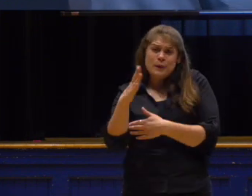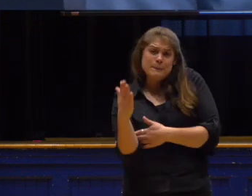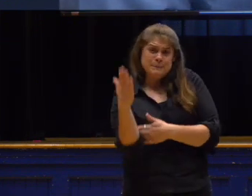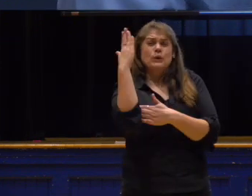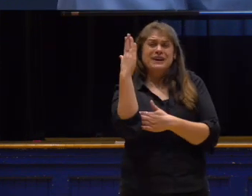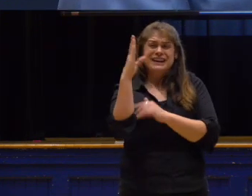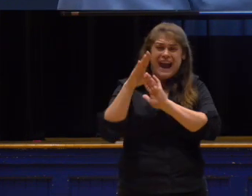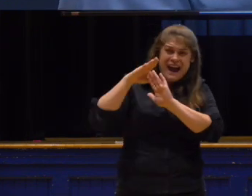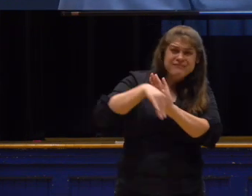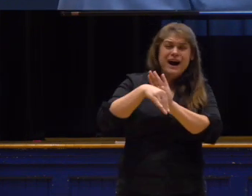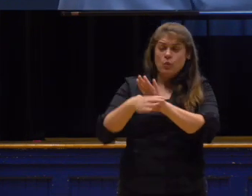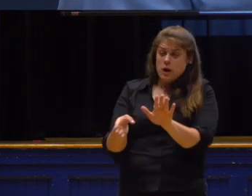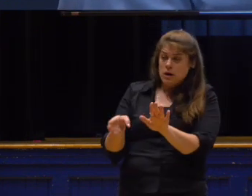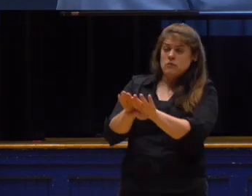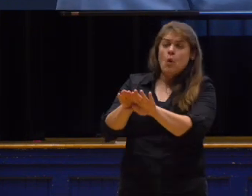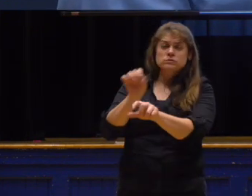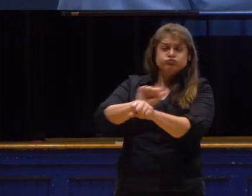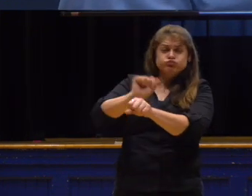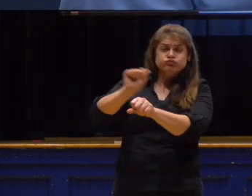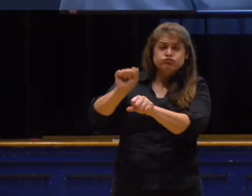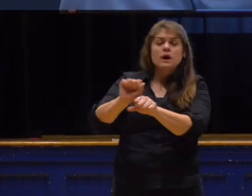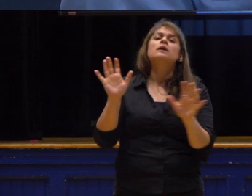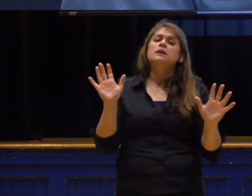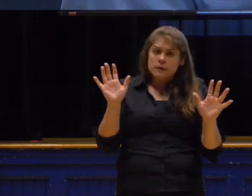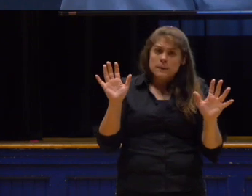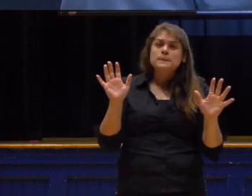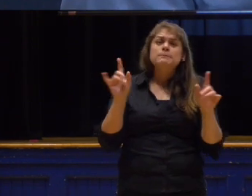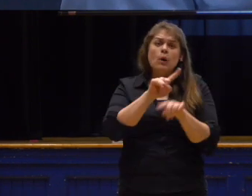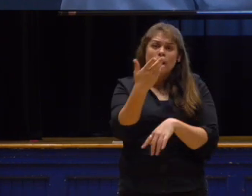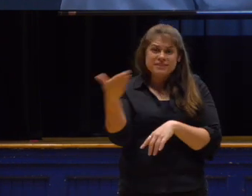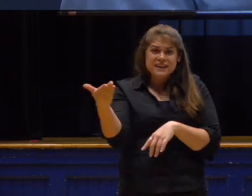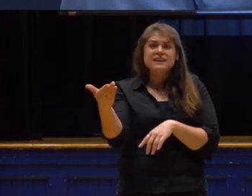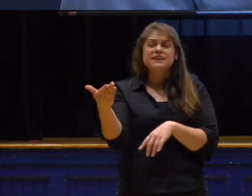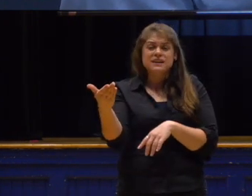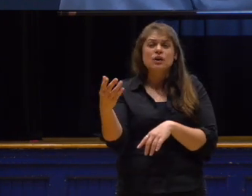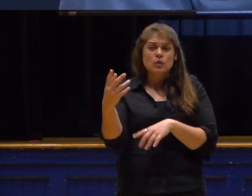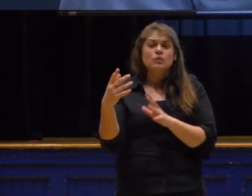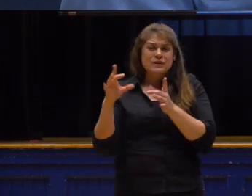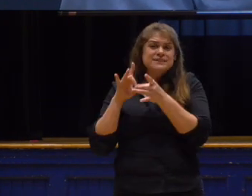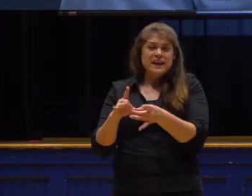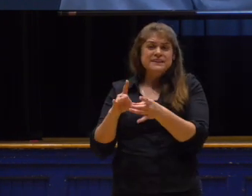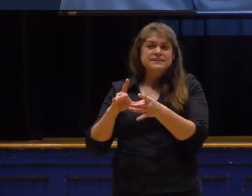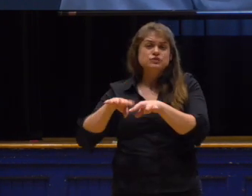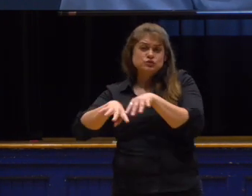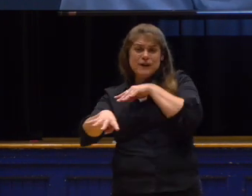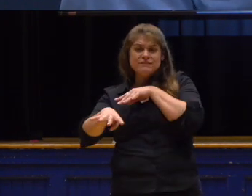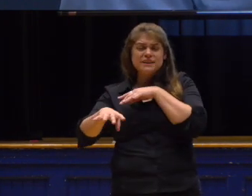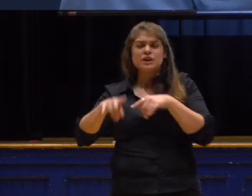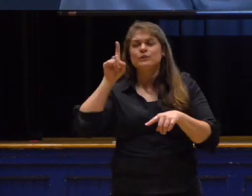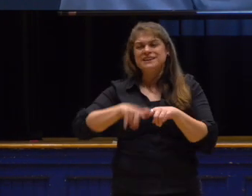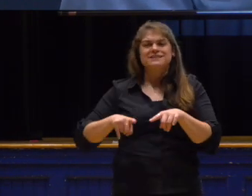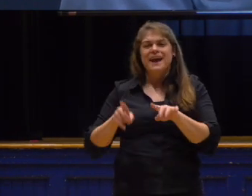Maybe at 3 o'clock in the morning for a half hour when they need to do something. But one of the things that we are looking at with the volume of traffic there,